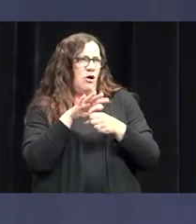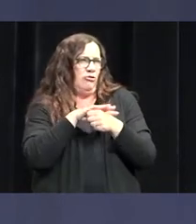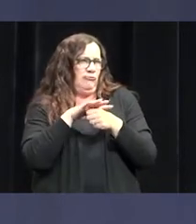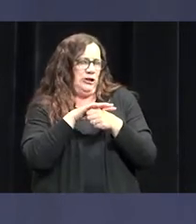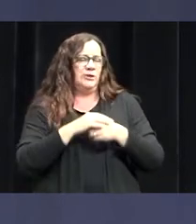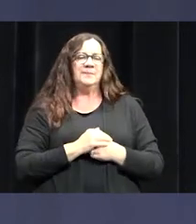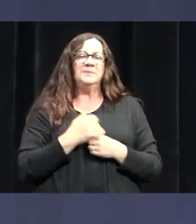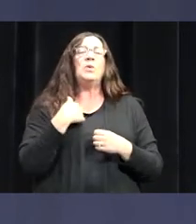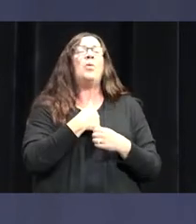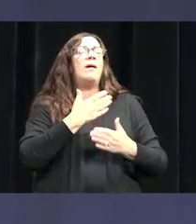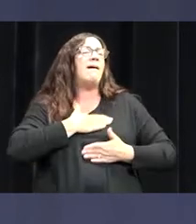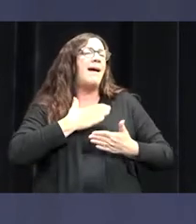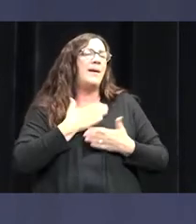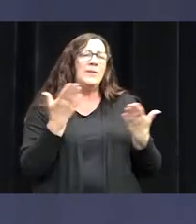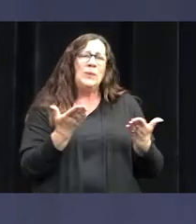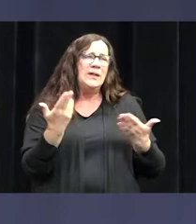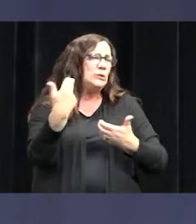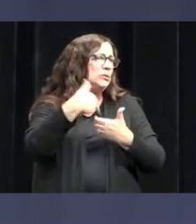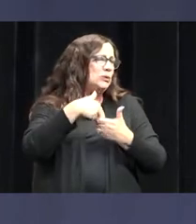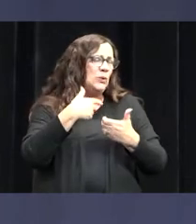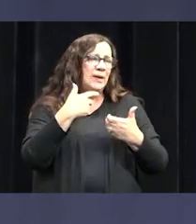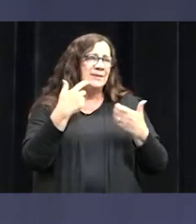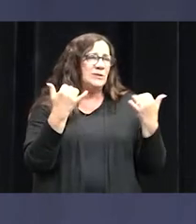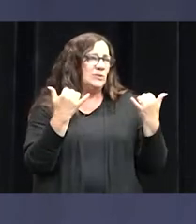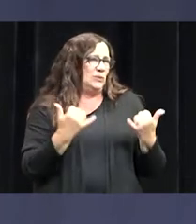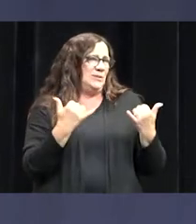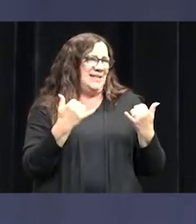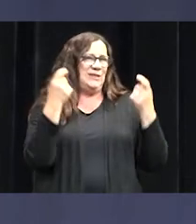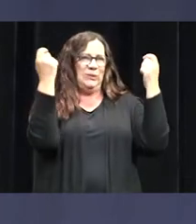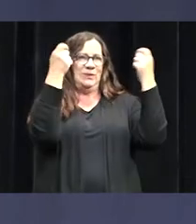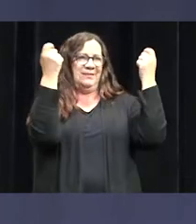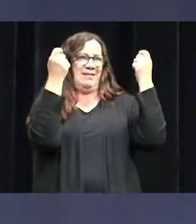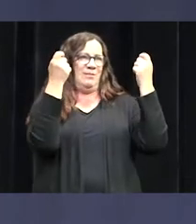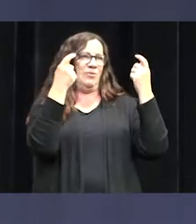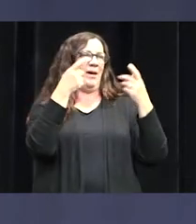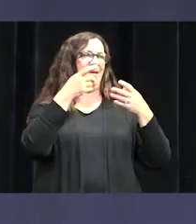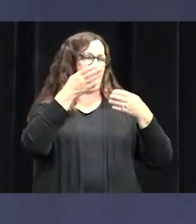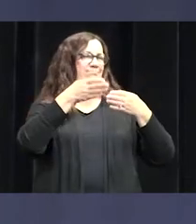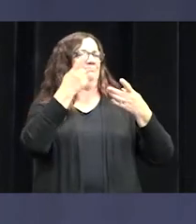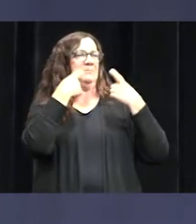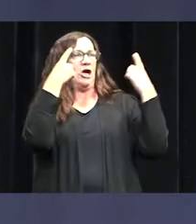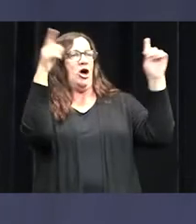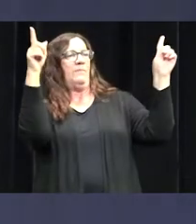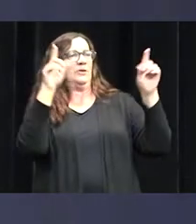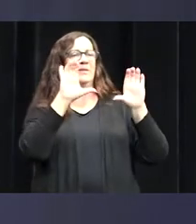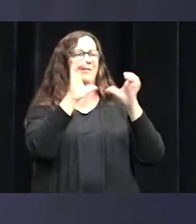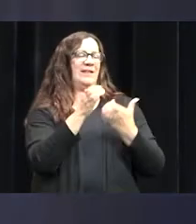we celebrate the accomplishments of the class of 2021.